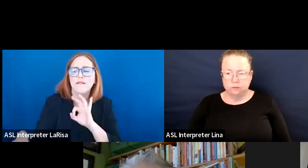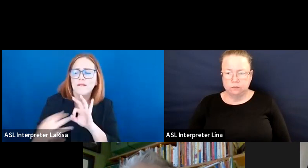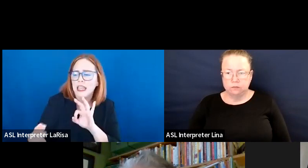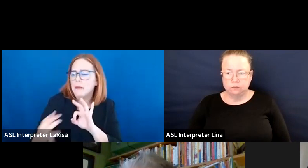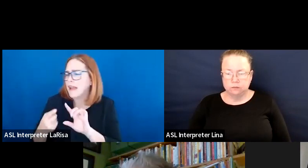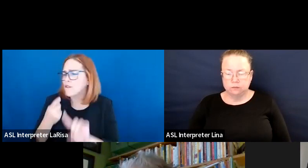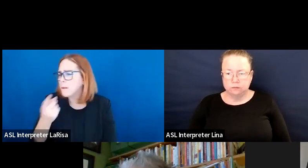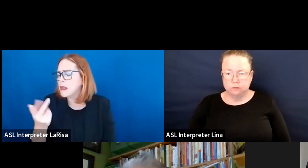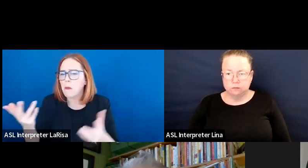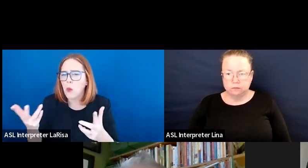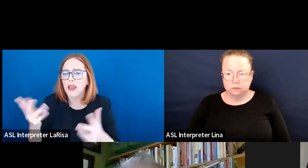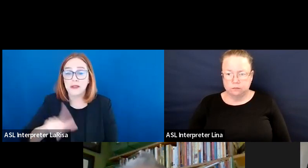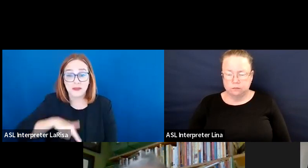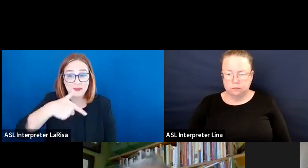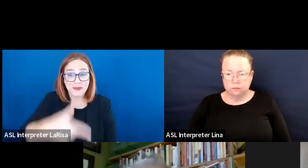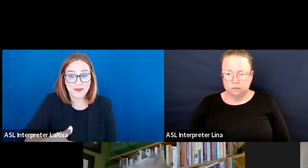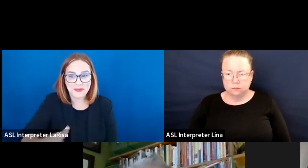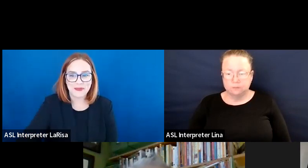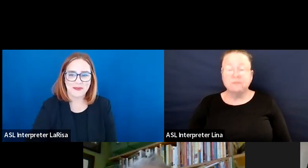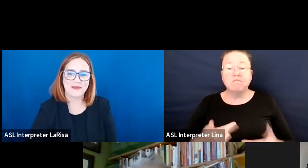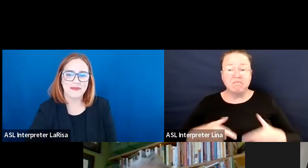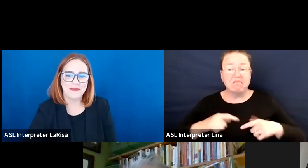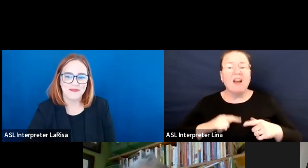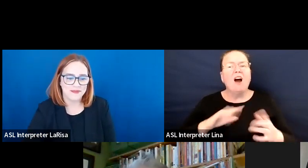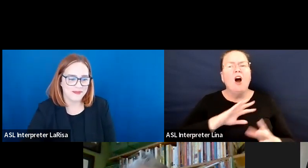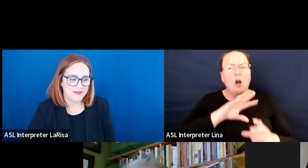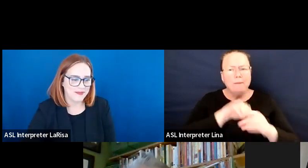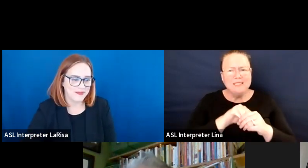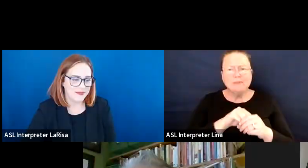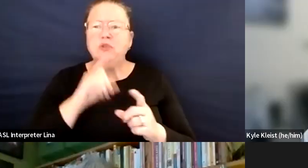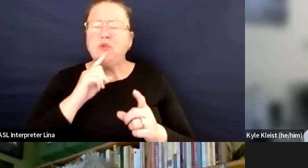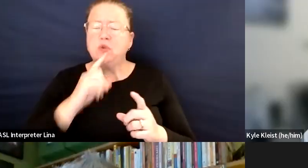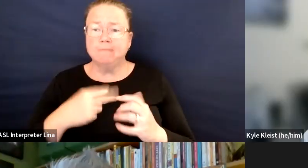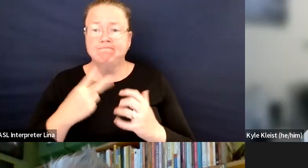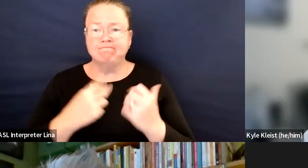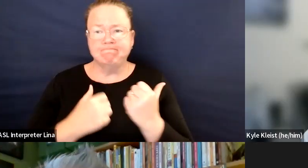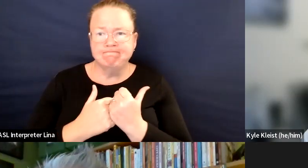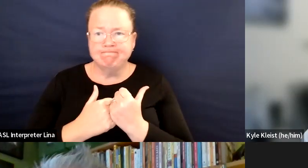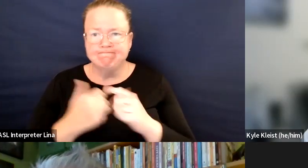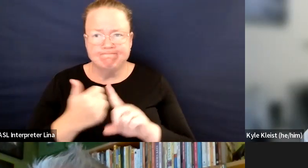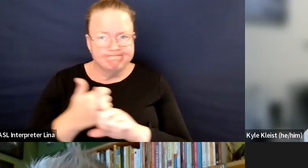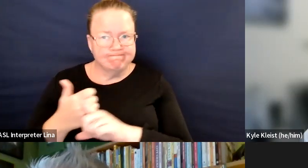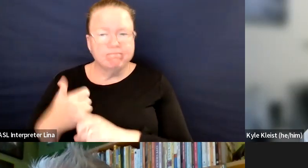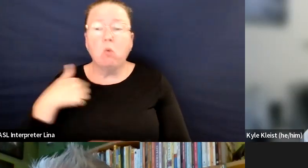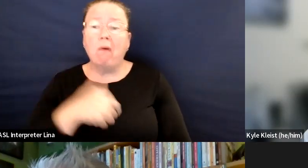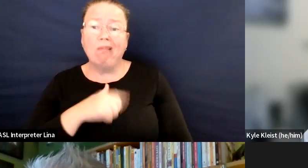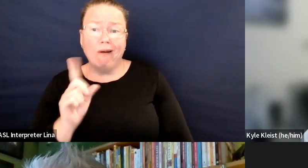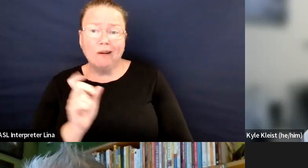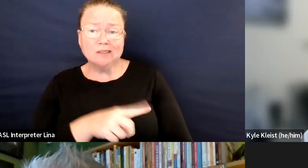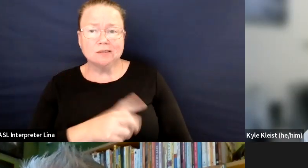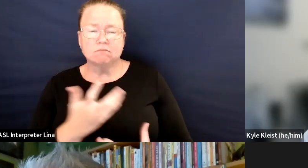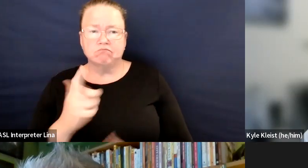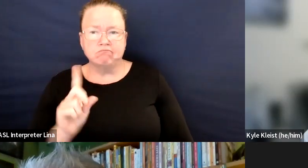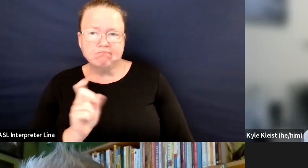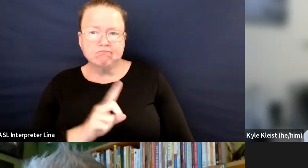participants? Well, our participants are very vocal, and so we'll just ask them. We ask